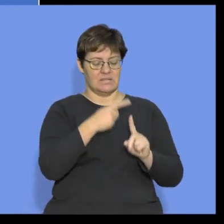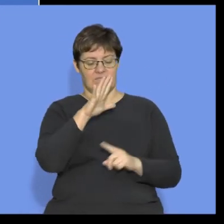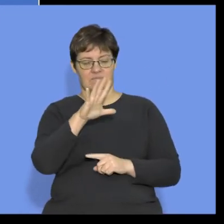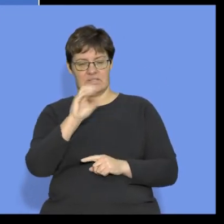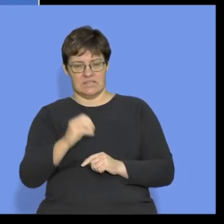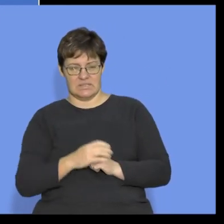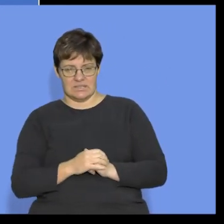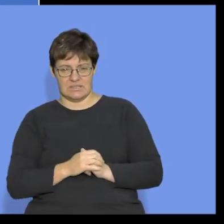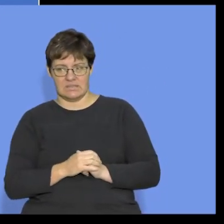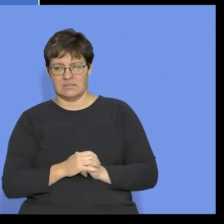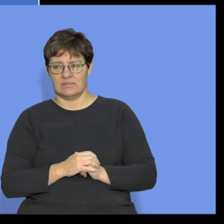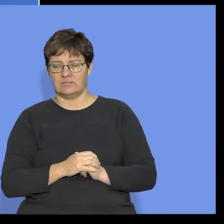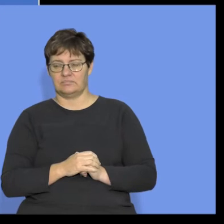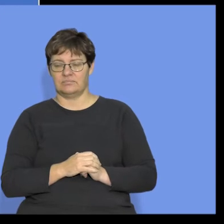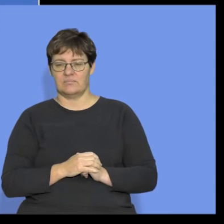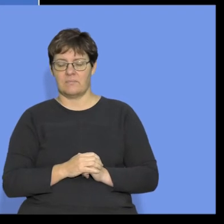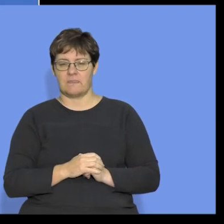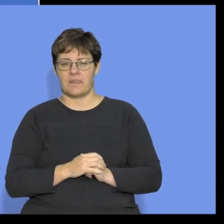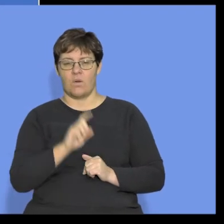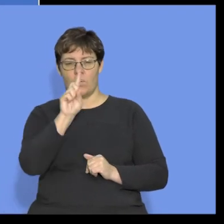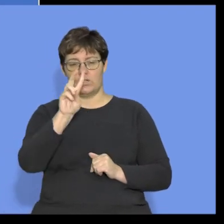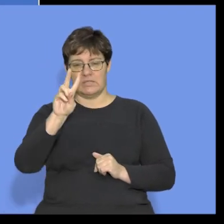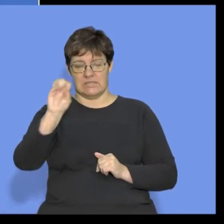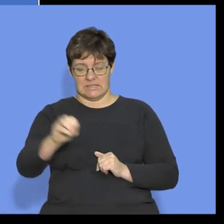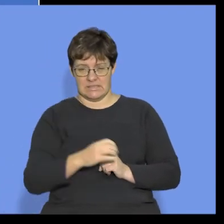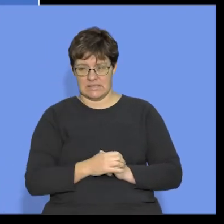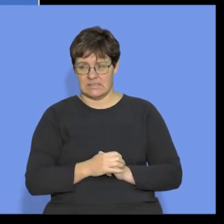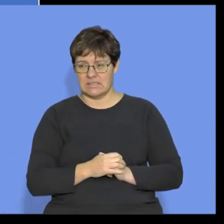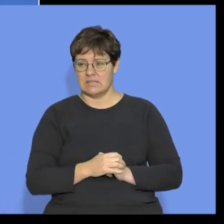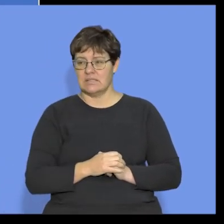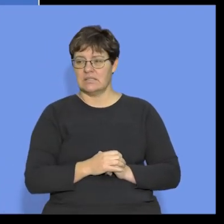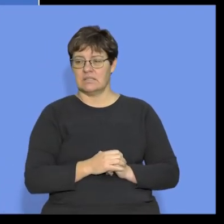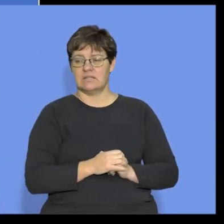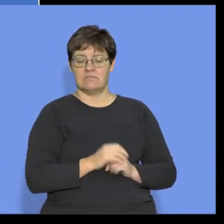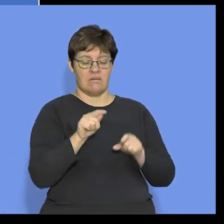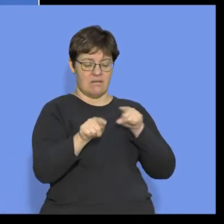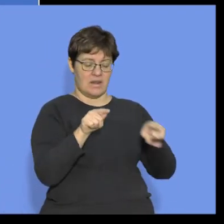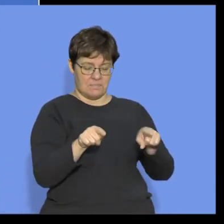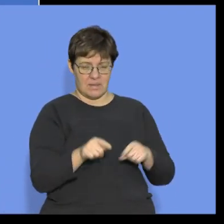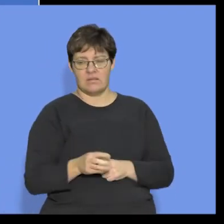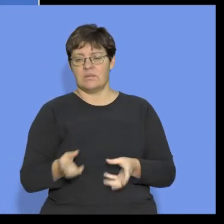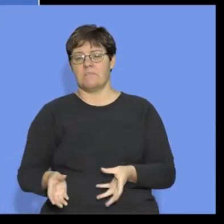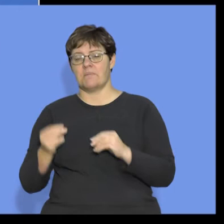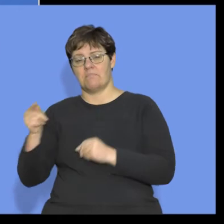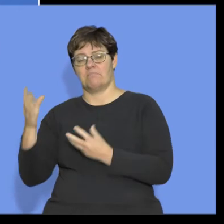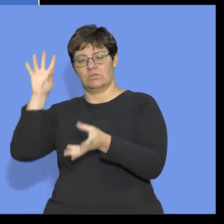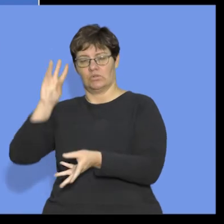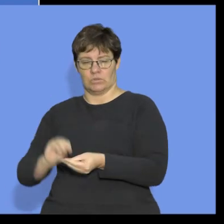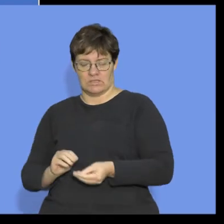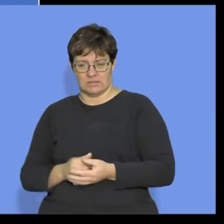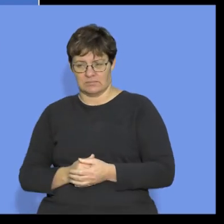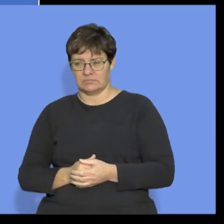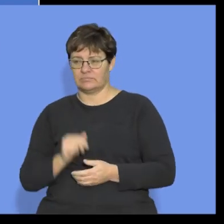plus 50 will give us 120. And here we'll add the two numbers there to give us that total.